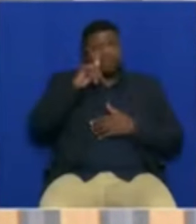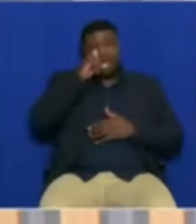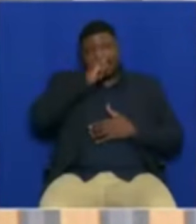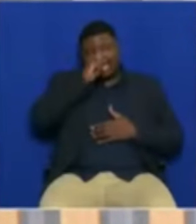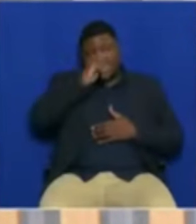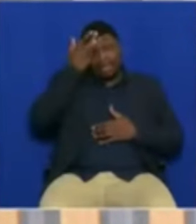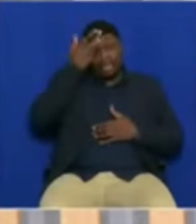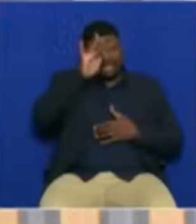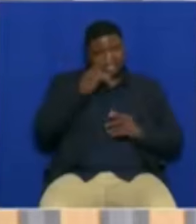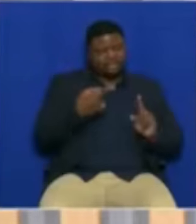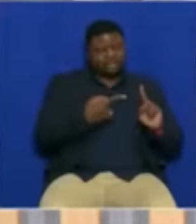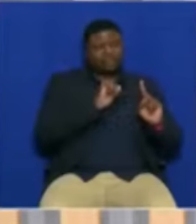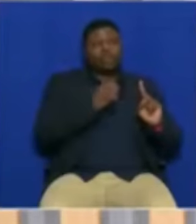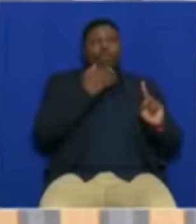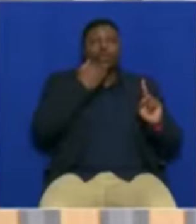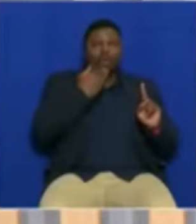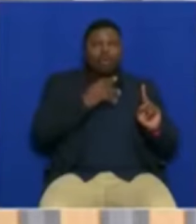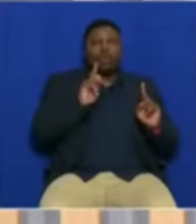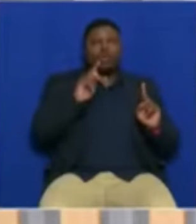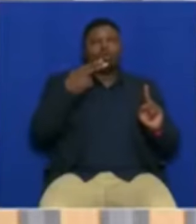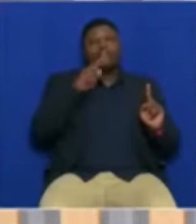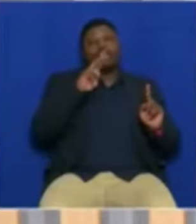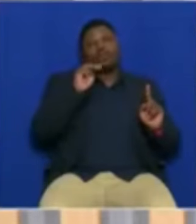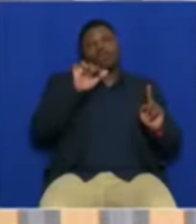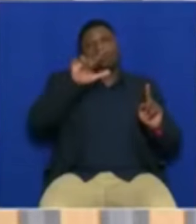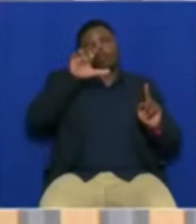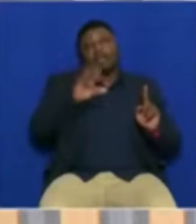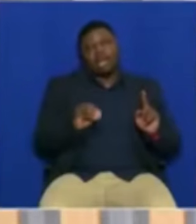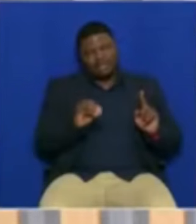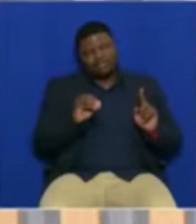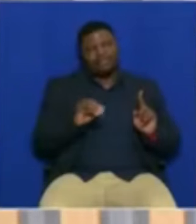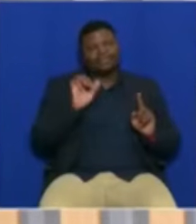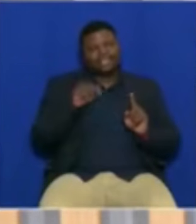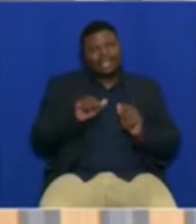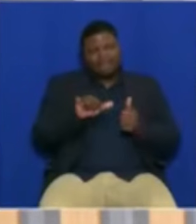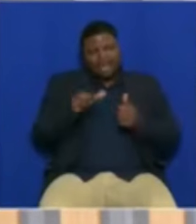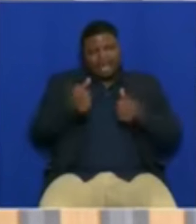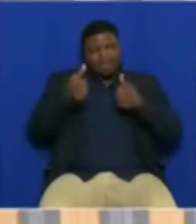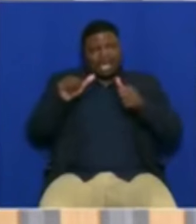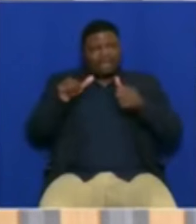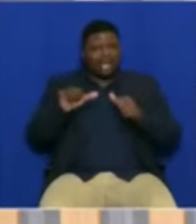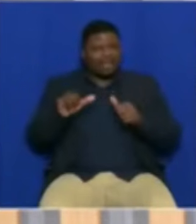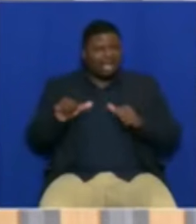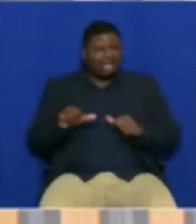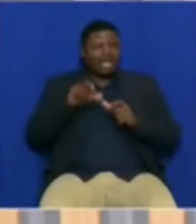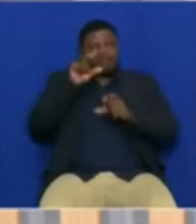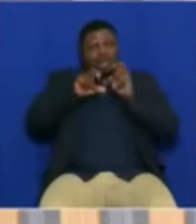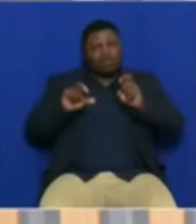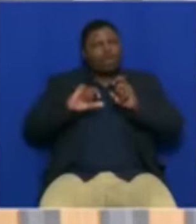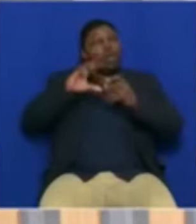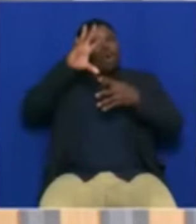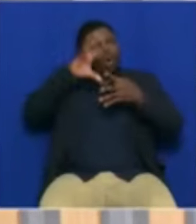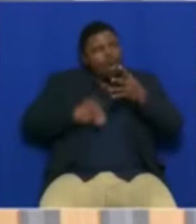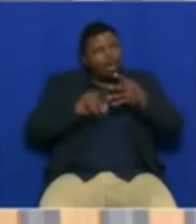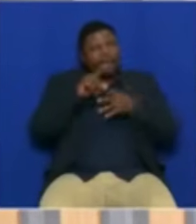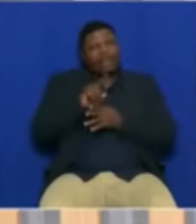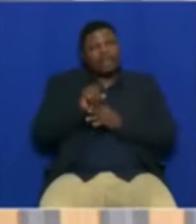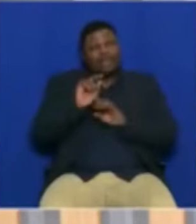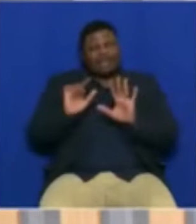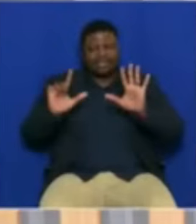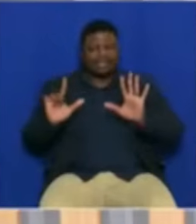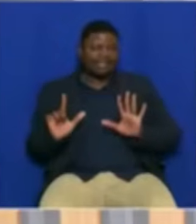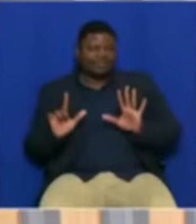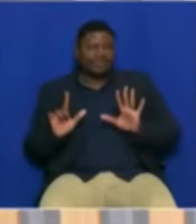same with Lishaba. You say when he was Colonel, we want that file, when he's Brigadier, and when he's Major General. Yes. Madondo, you do the